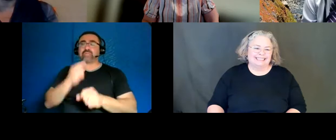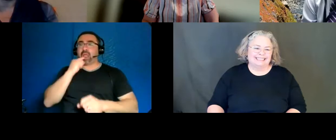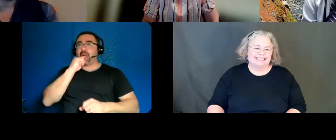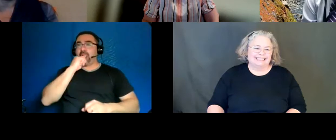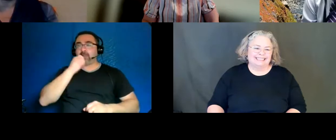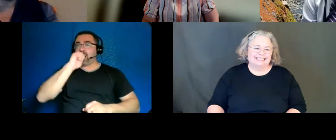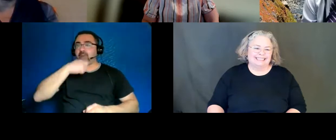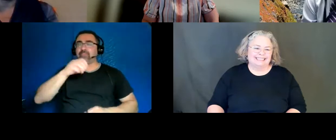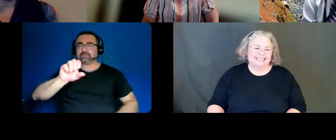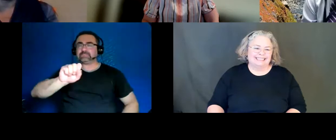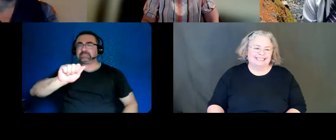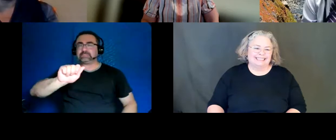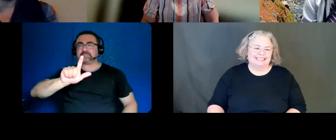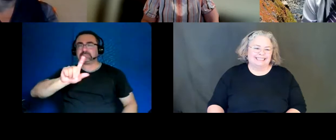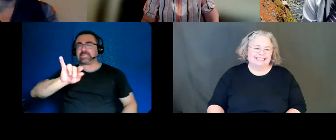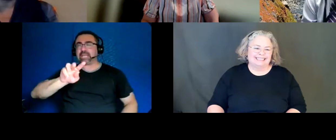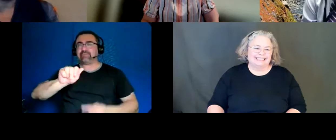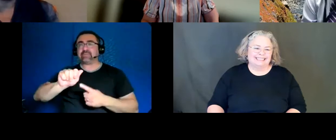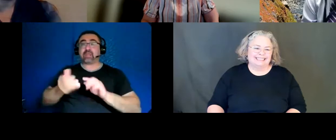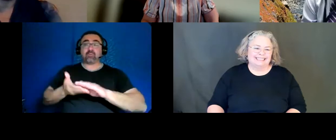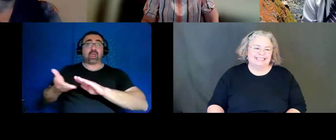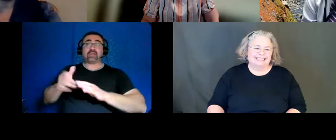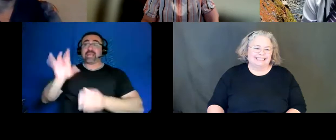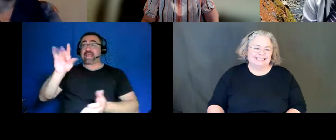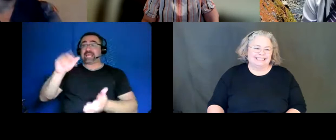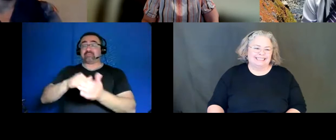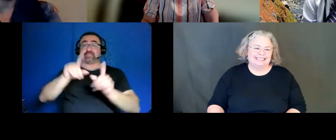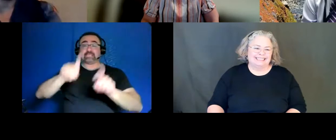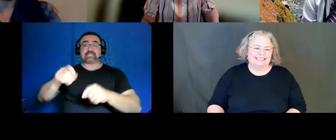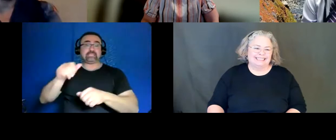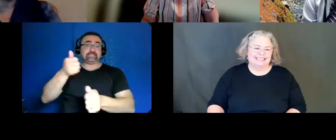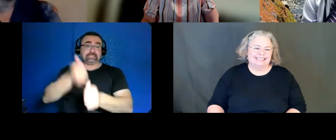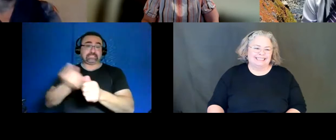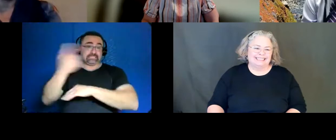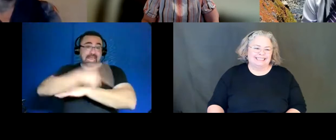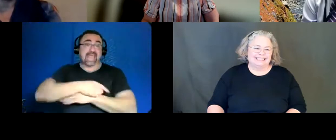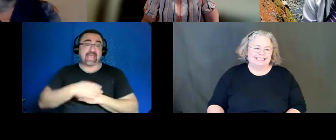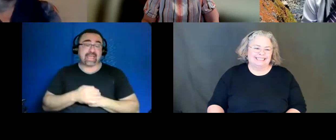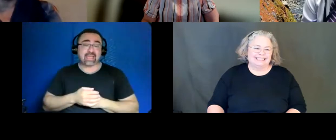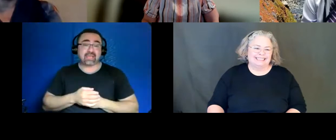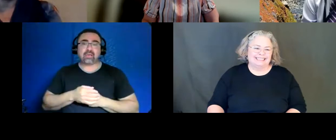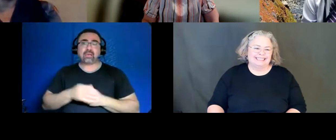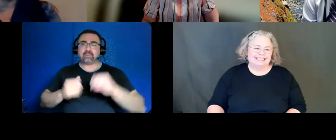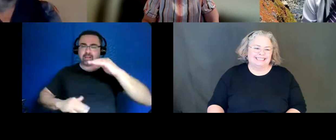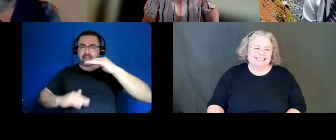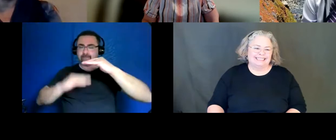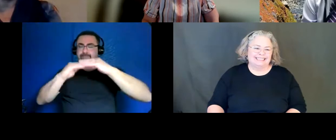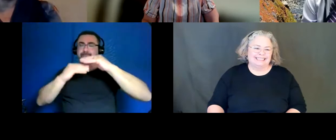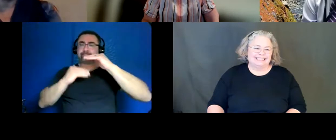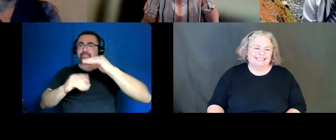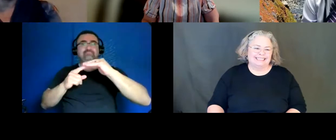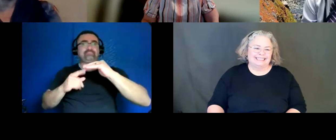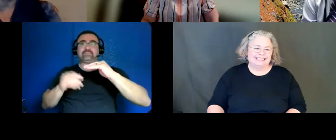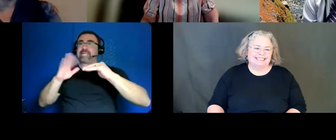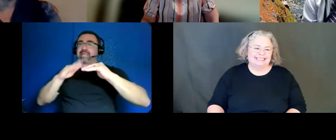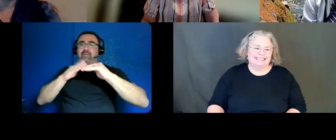they can run about 8,000 tests a day. So we also hit a cap where we can't do any